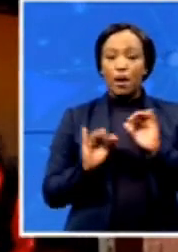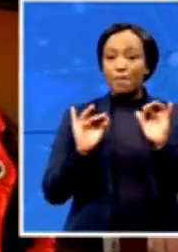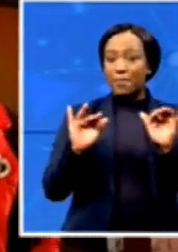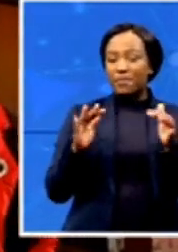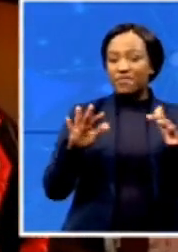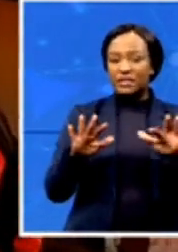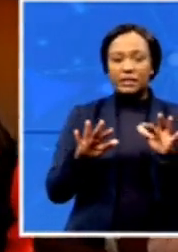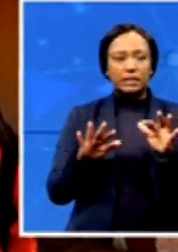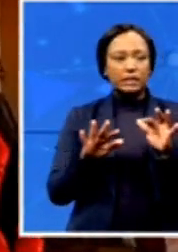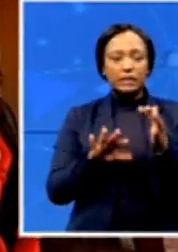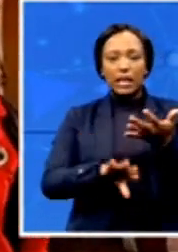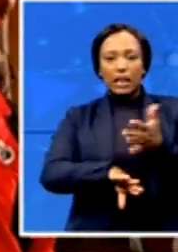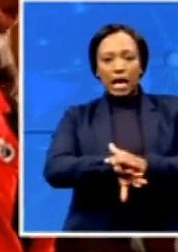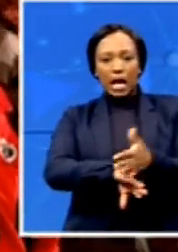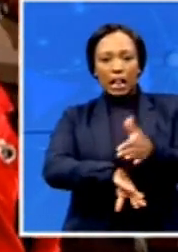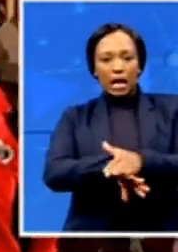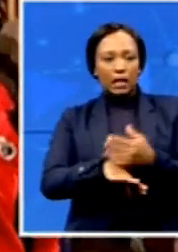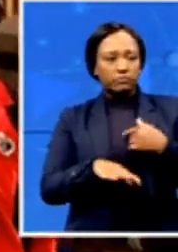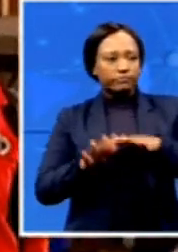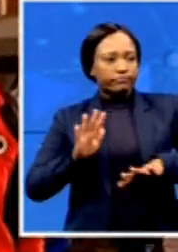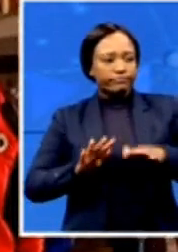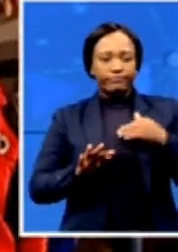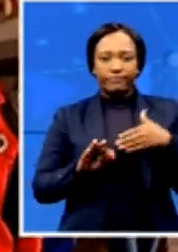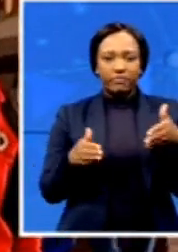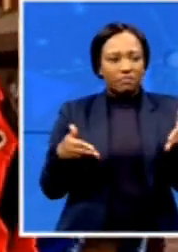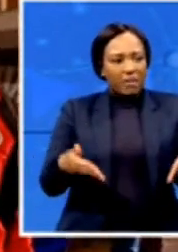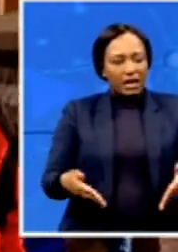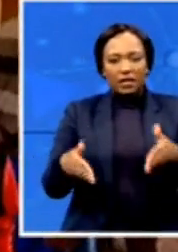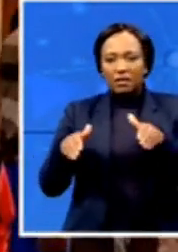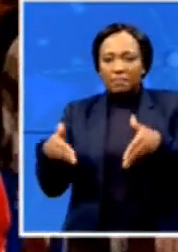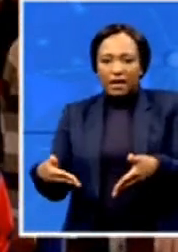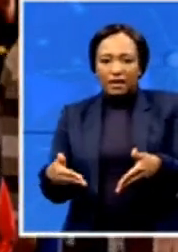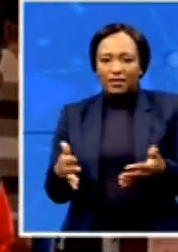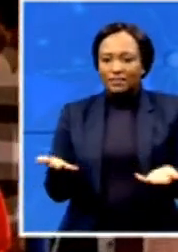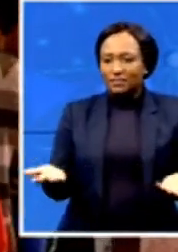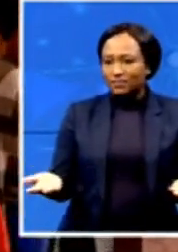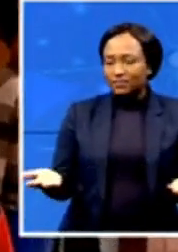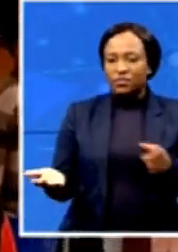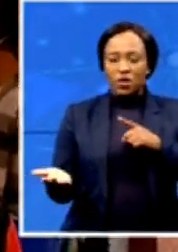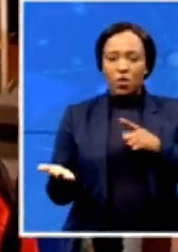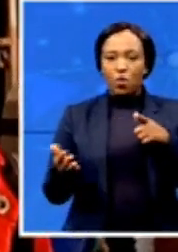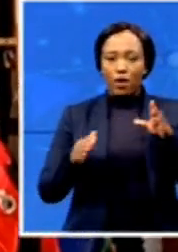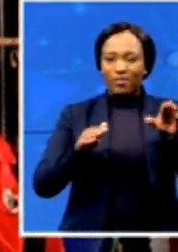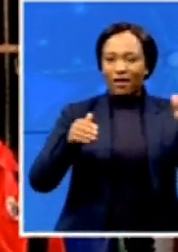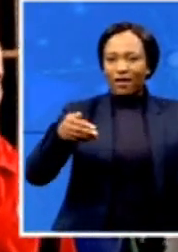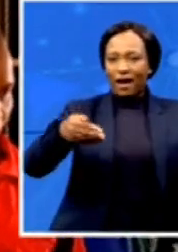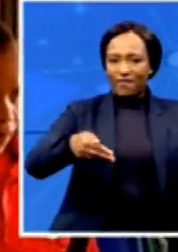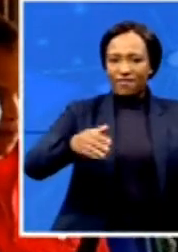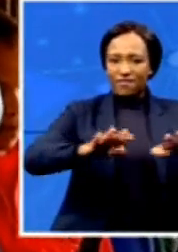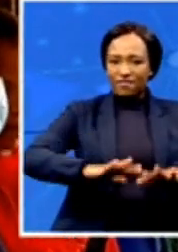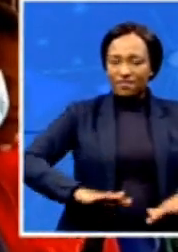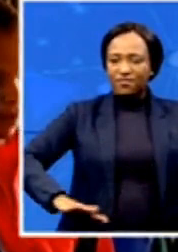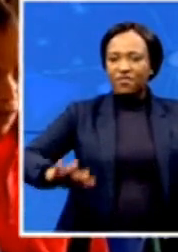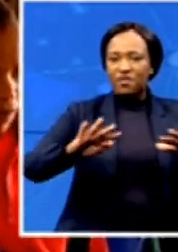bury their loved ones in dignity, because at the moment even their grave sites have been eroded, so they do not